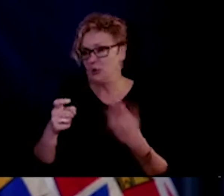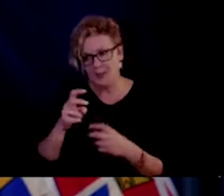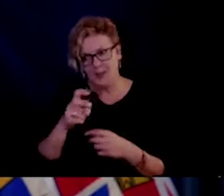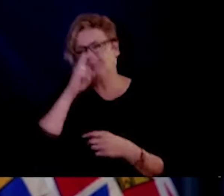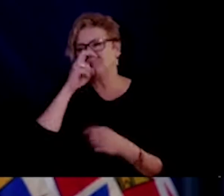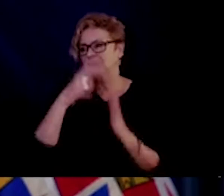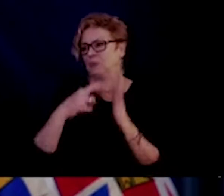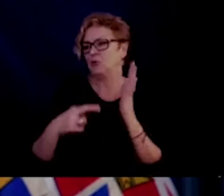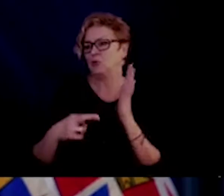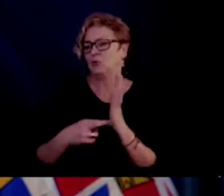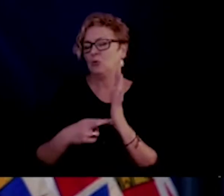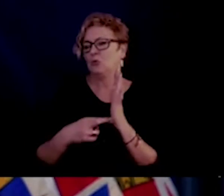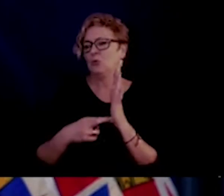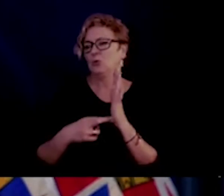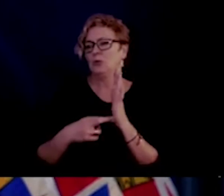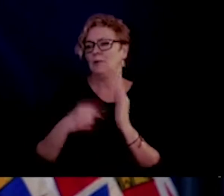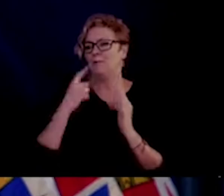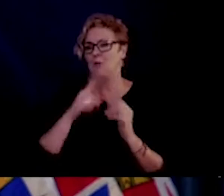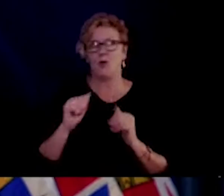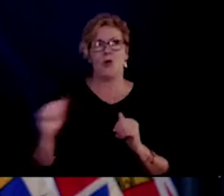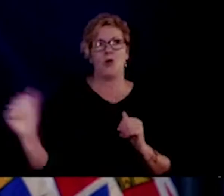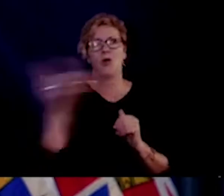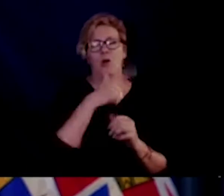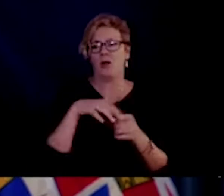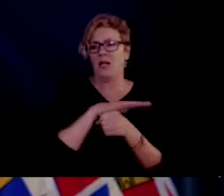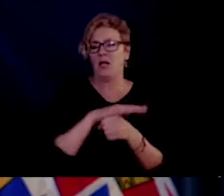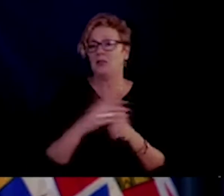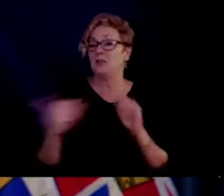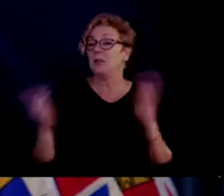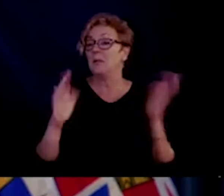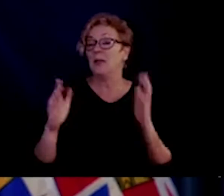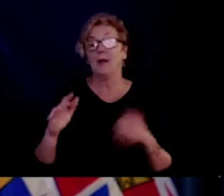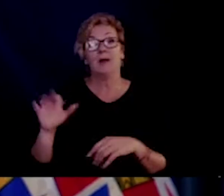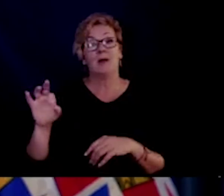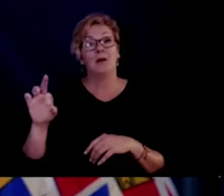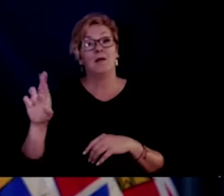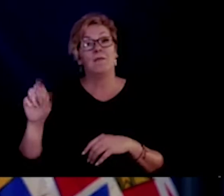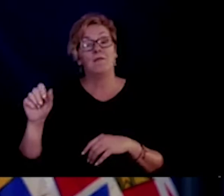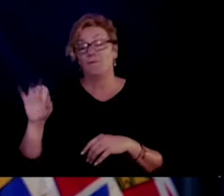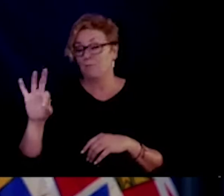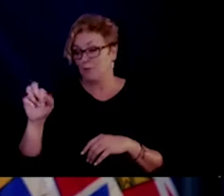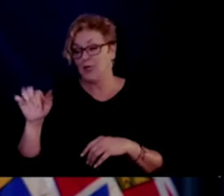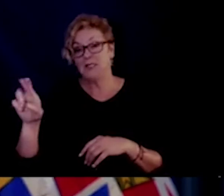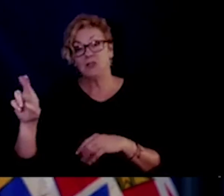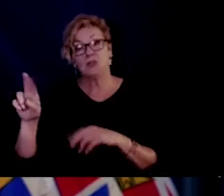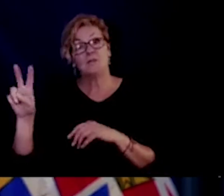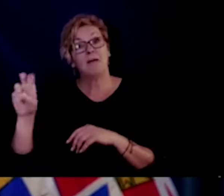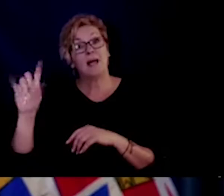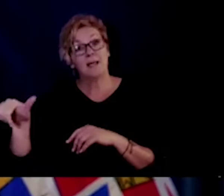are so low compared to the Fraser Valley? Yeah, and we have a lot to be thankful here on Vancouver